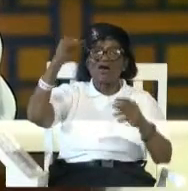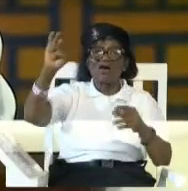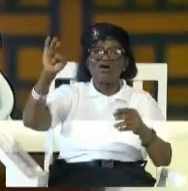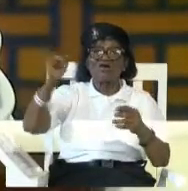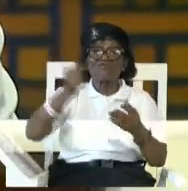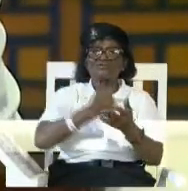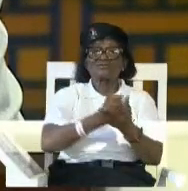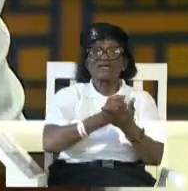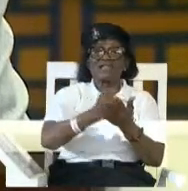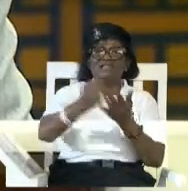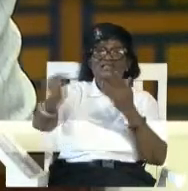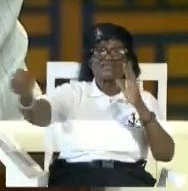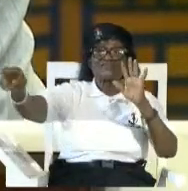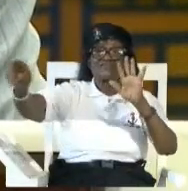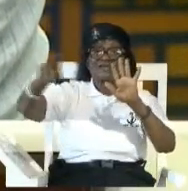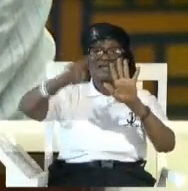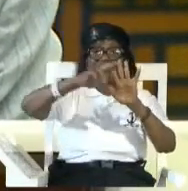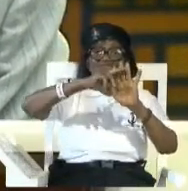sanctification.